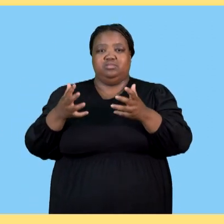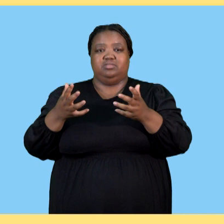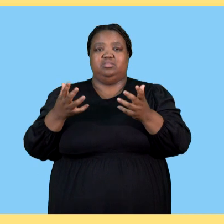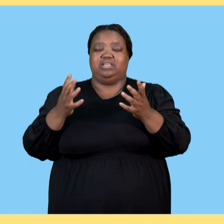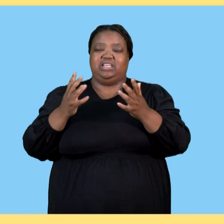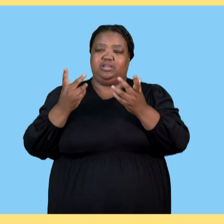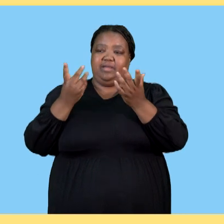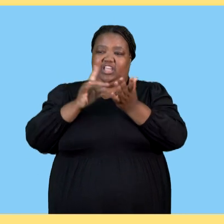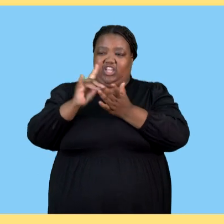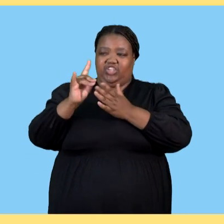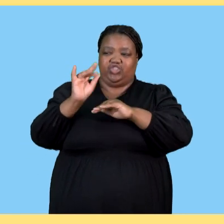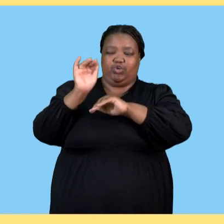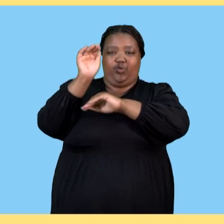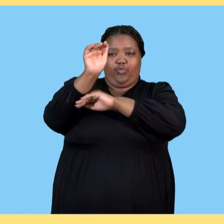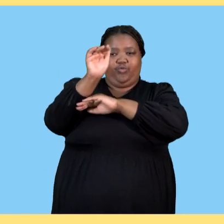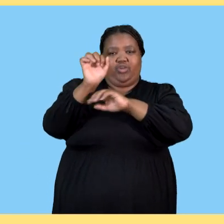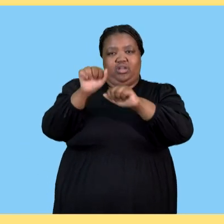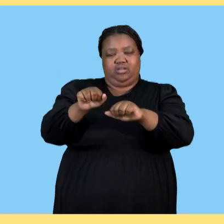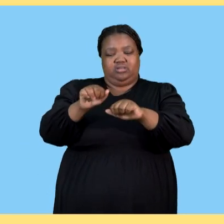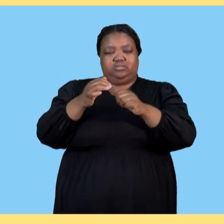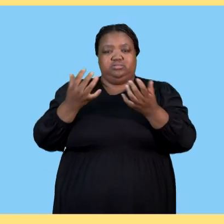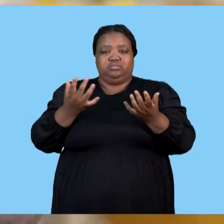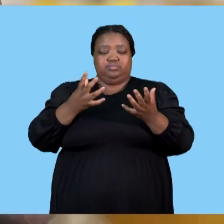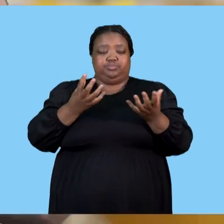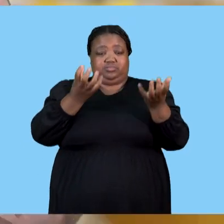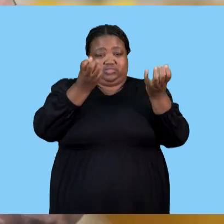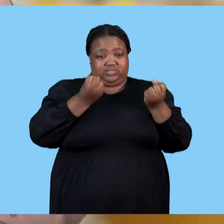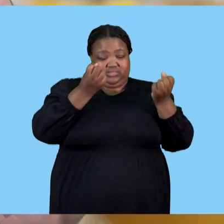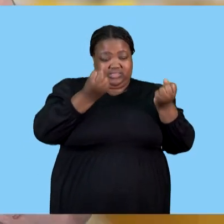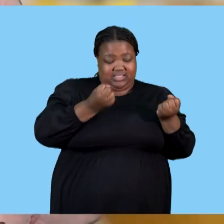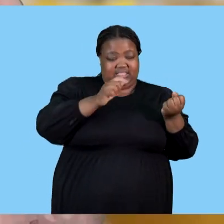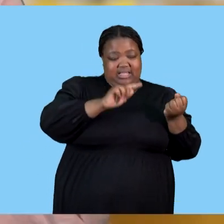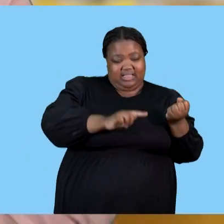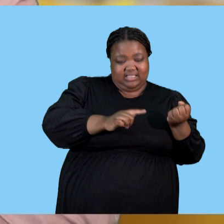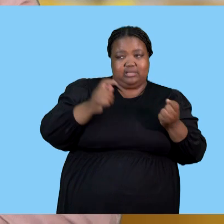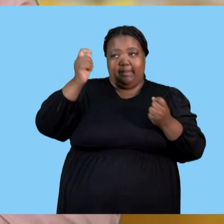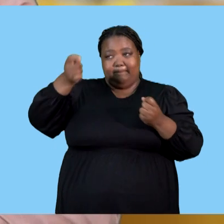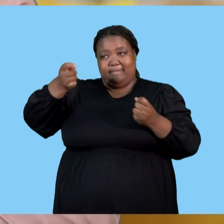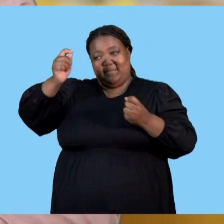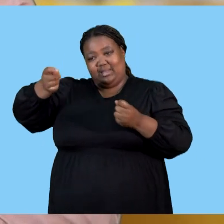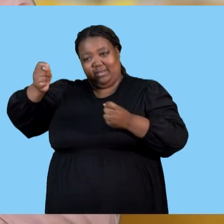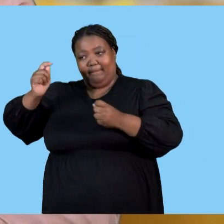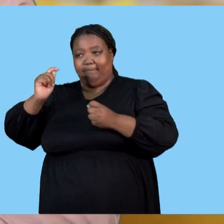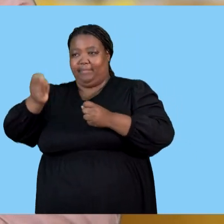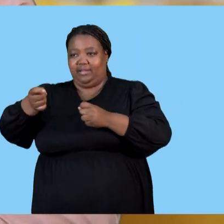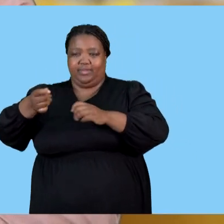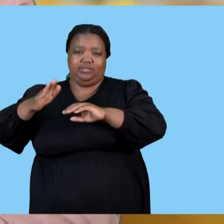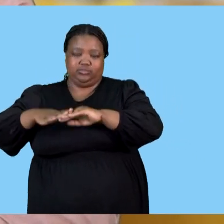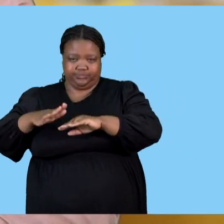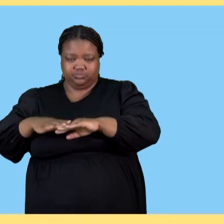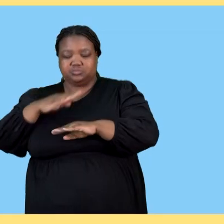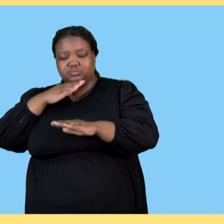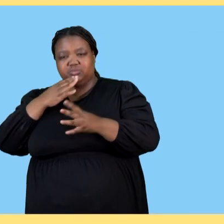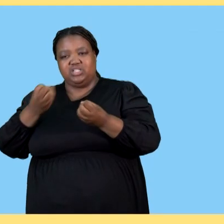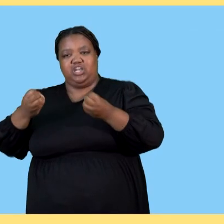cash surplus. But if your receipts were lesser than your payments, then you're going to have a